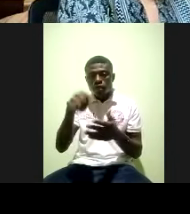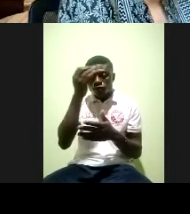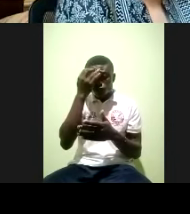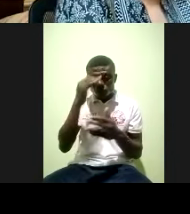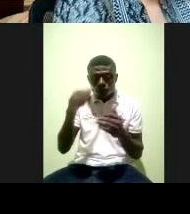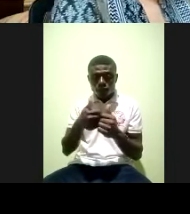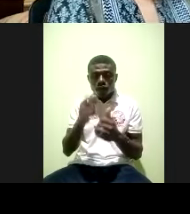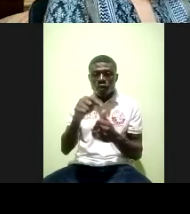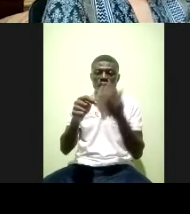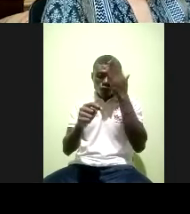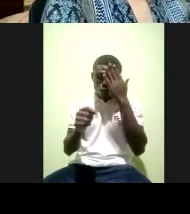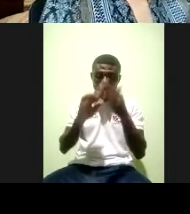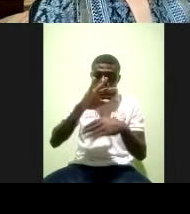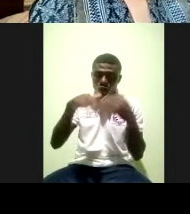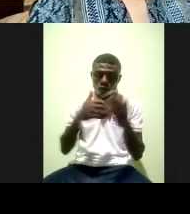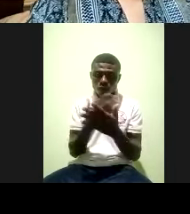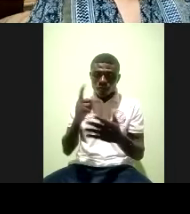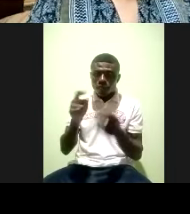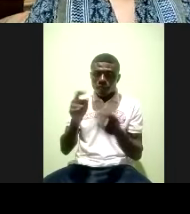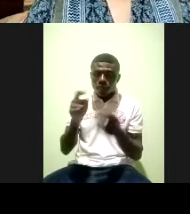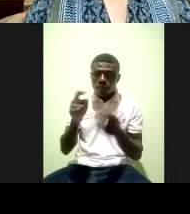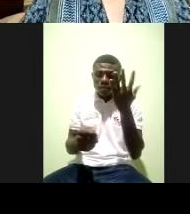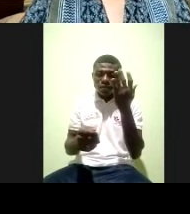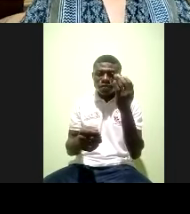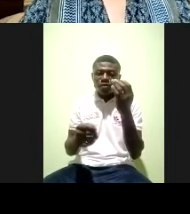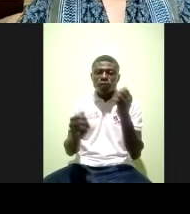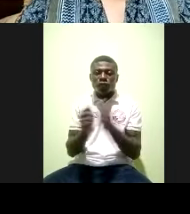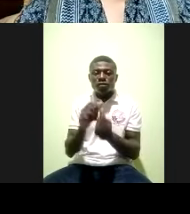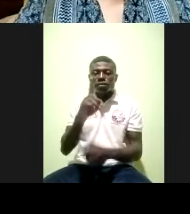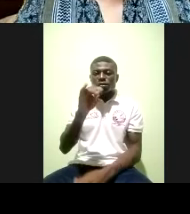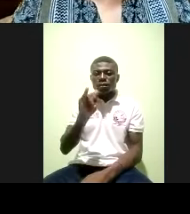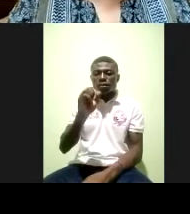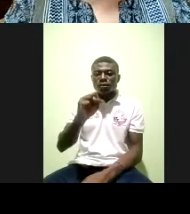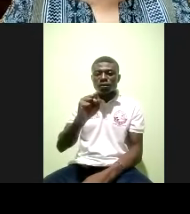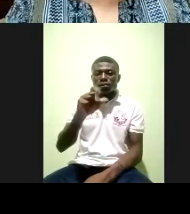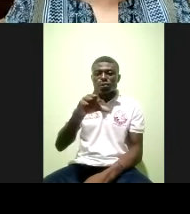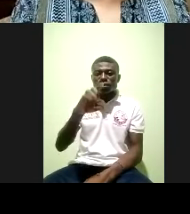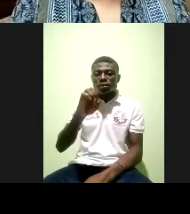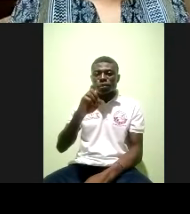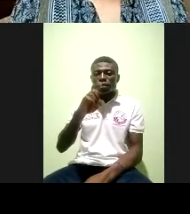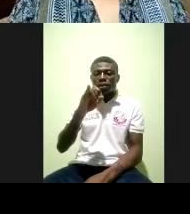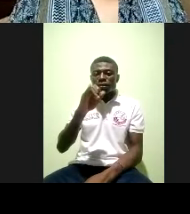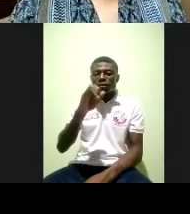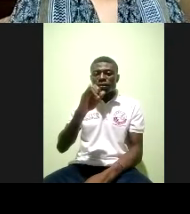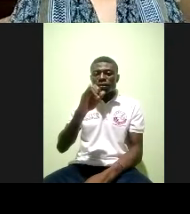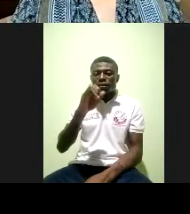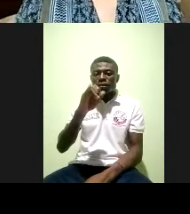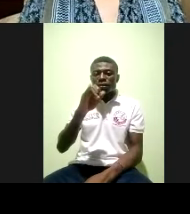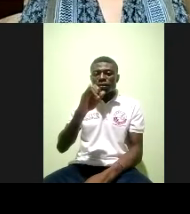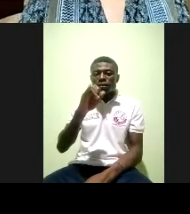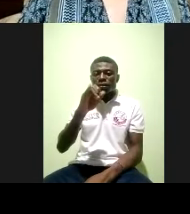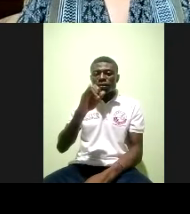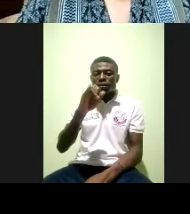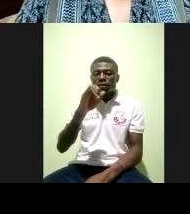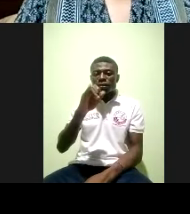know these things, understand these things, but with dyslexia, with reading and writing challenges, this becomes very challenging for